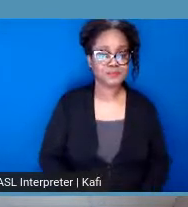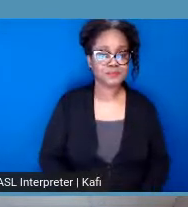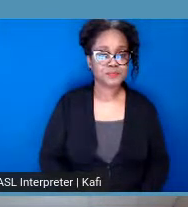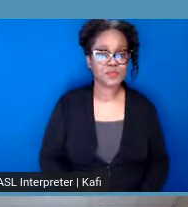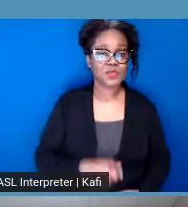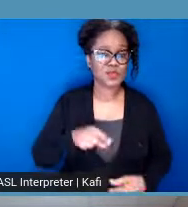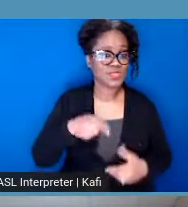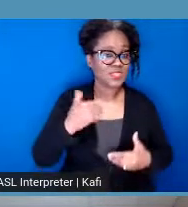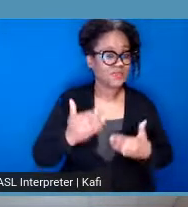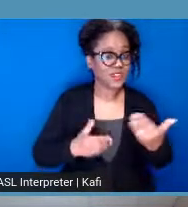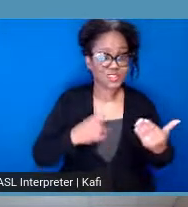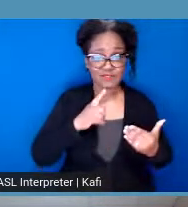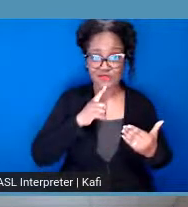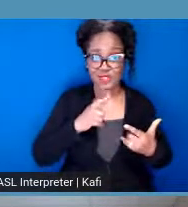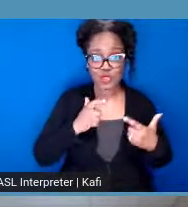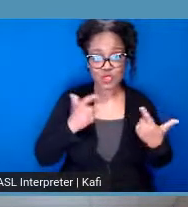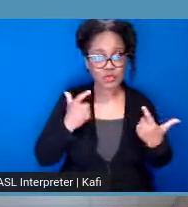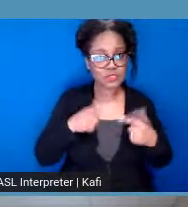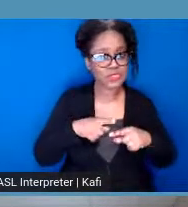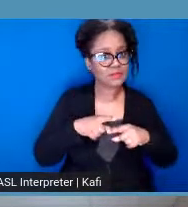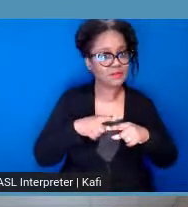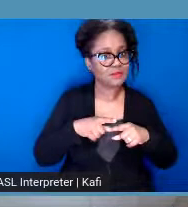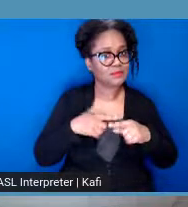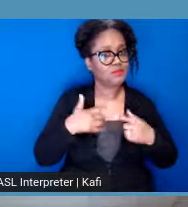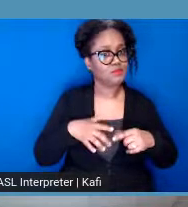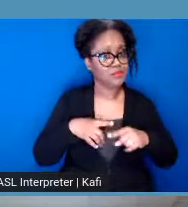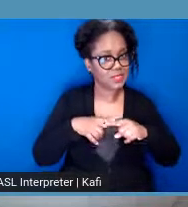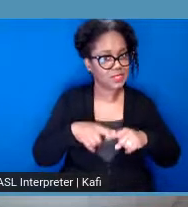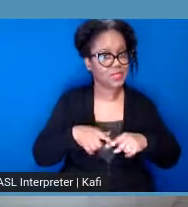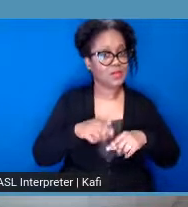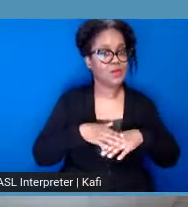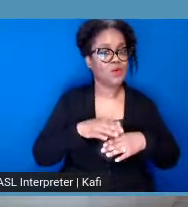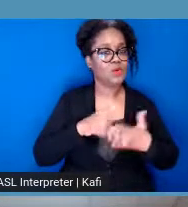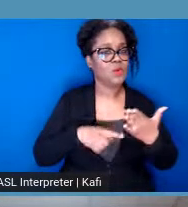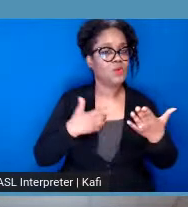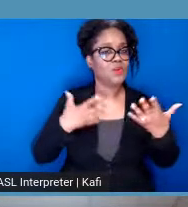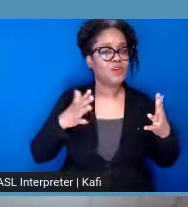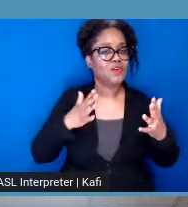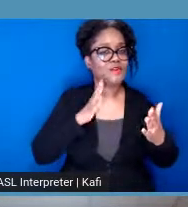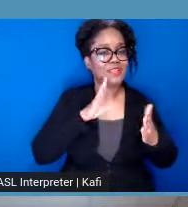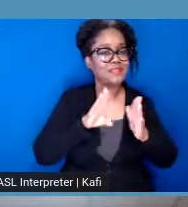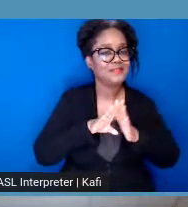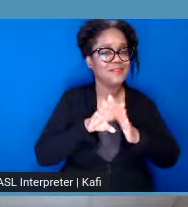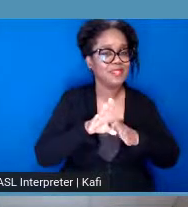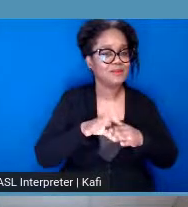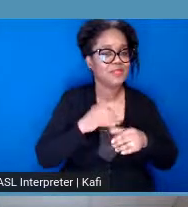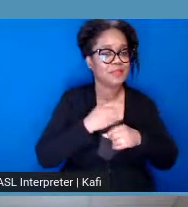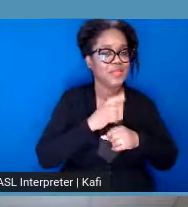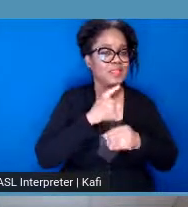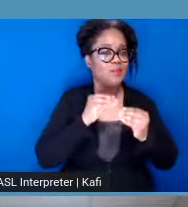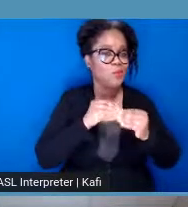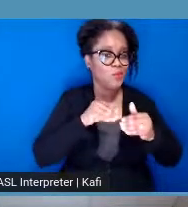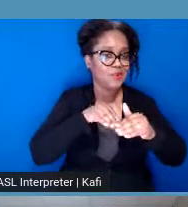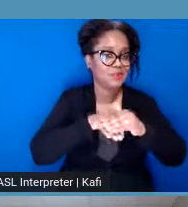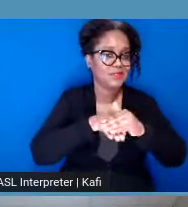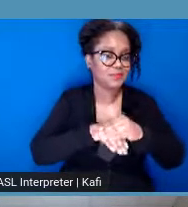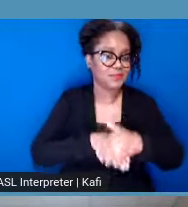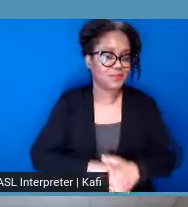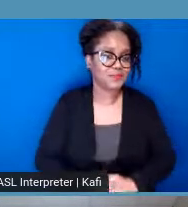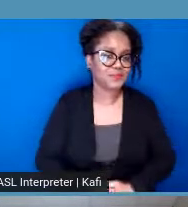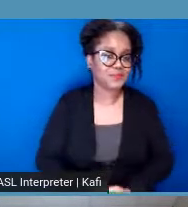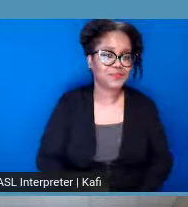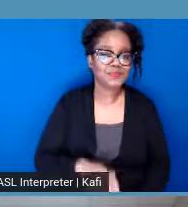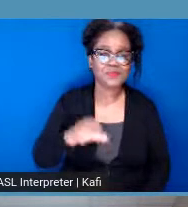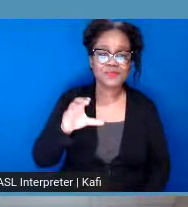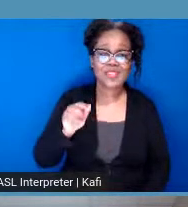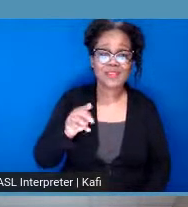what we already had developed, and we were just sharing it online, making it more accessible. And Carolyne can really speak